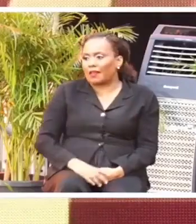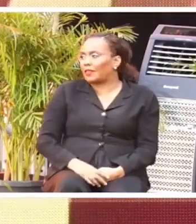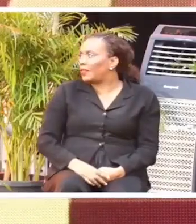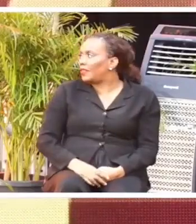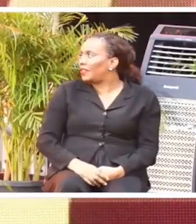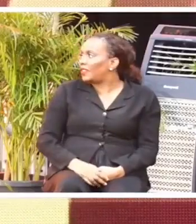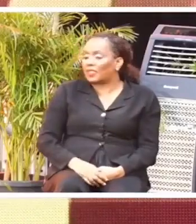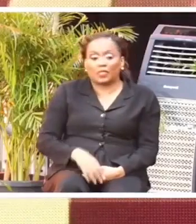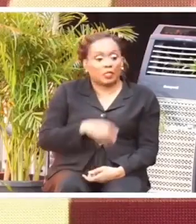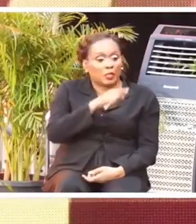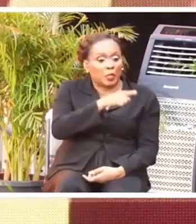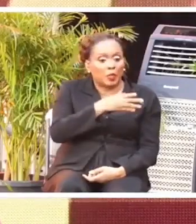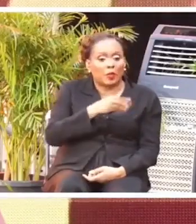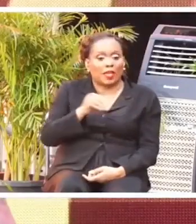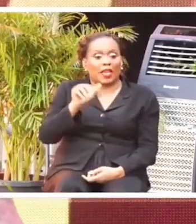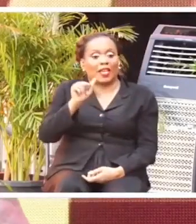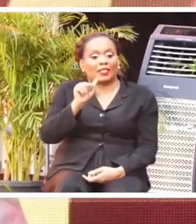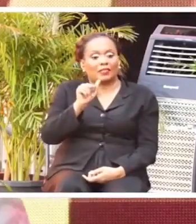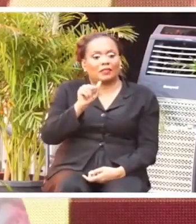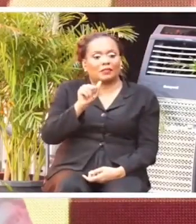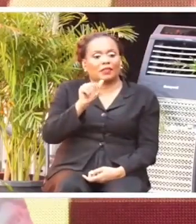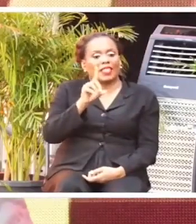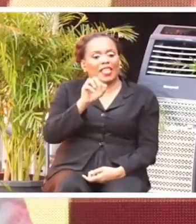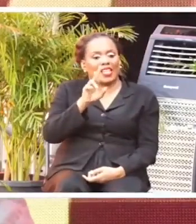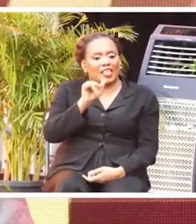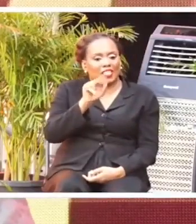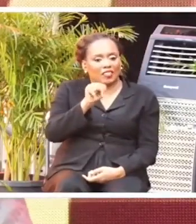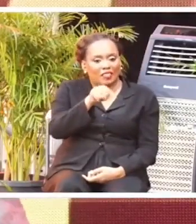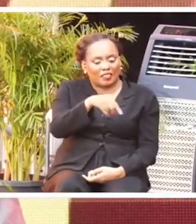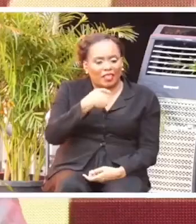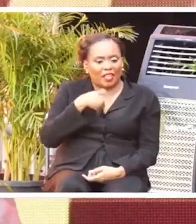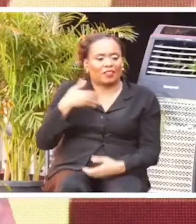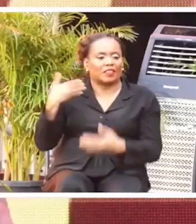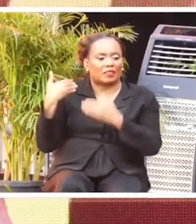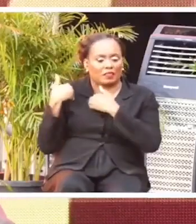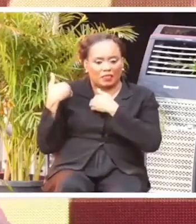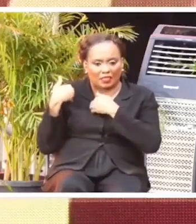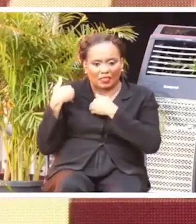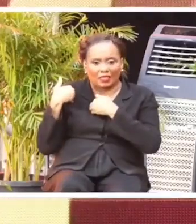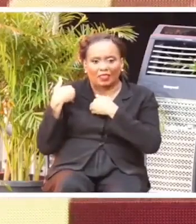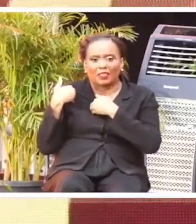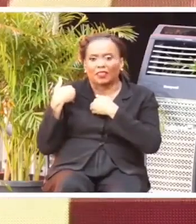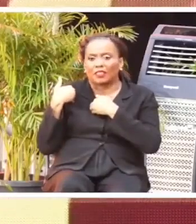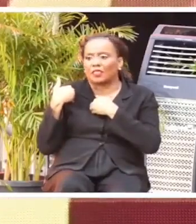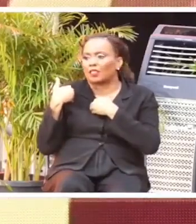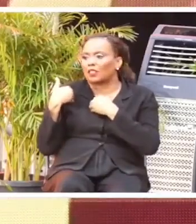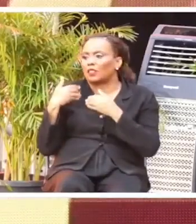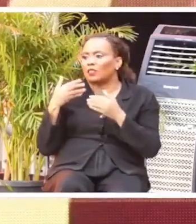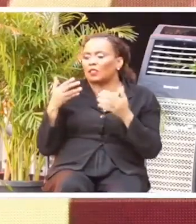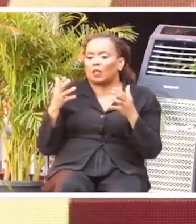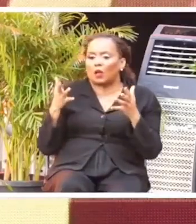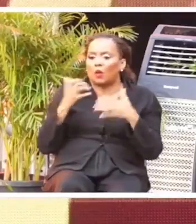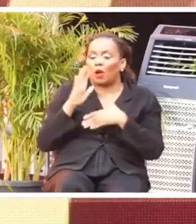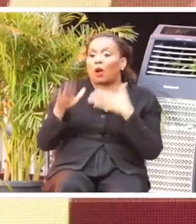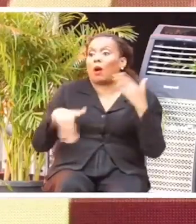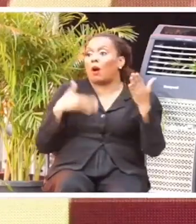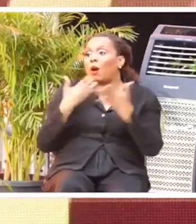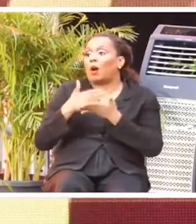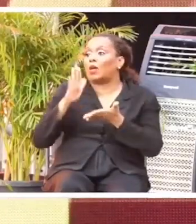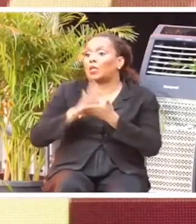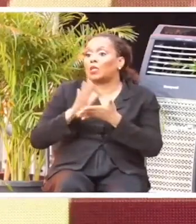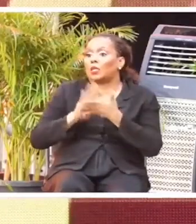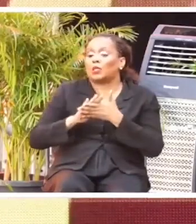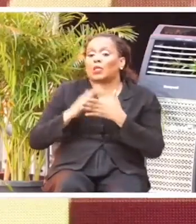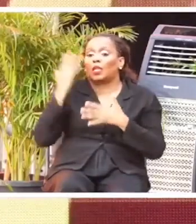you and Adrian have a responsibility in the next year to get every single school in this country looking as